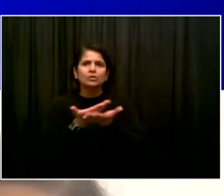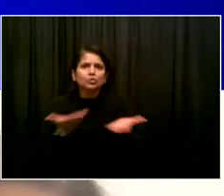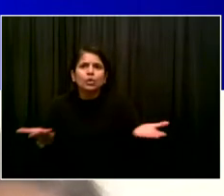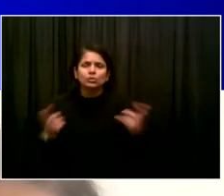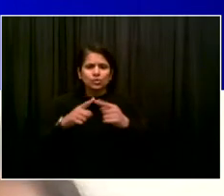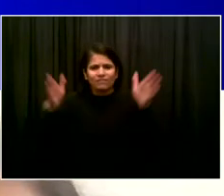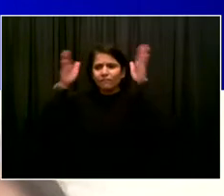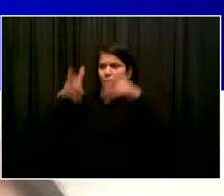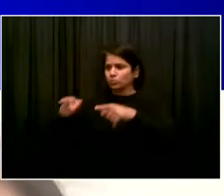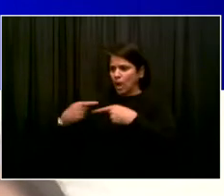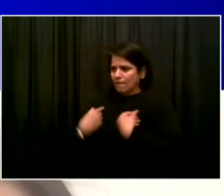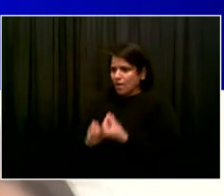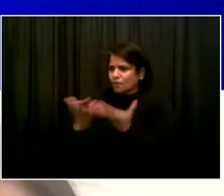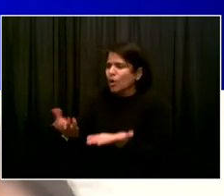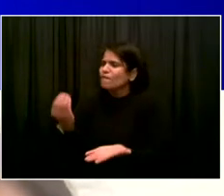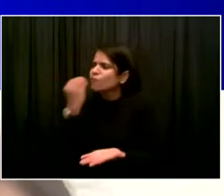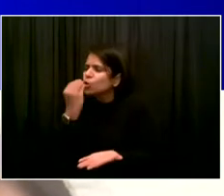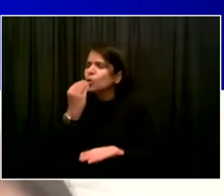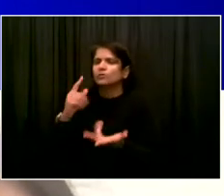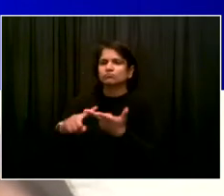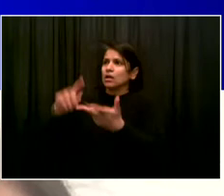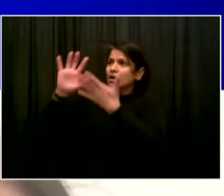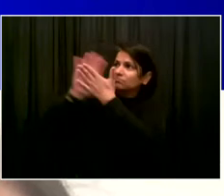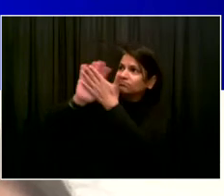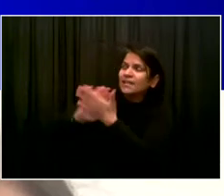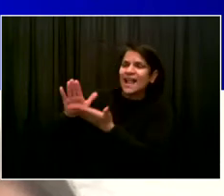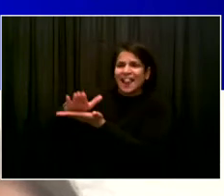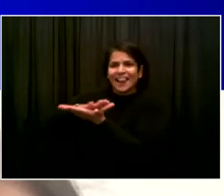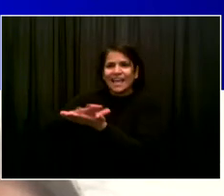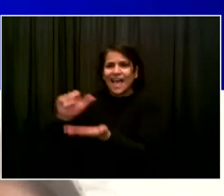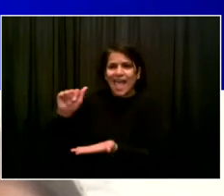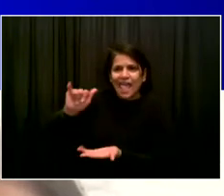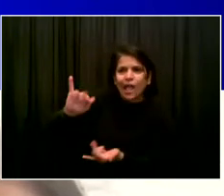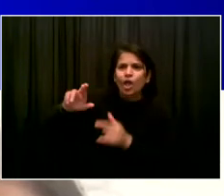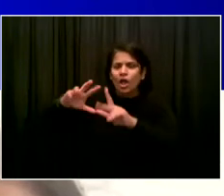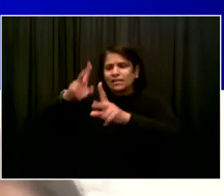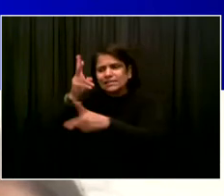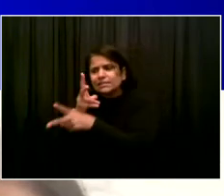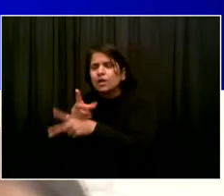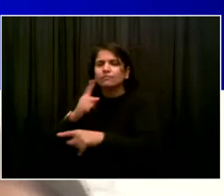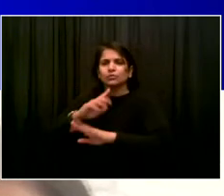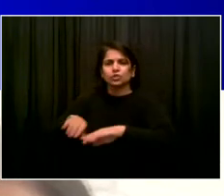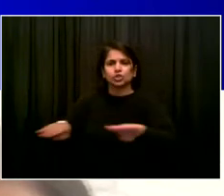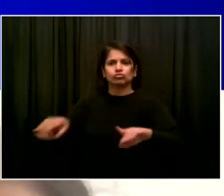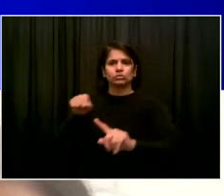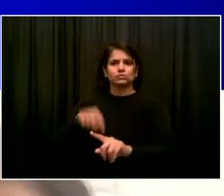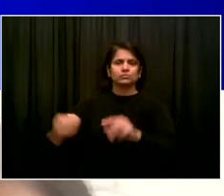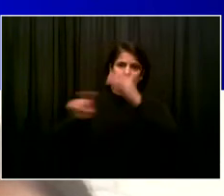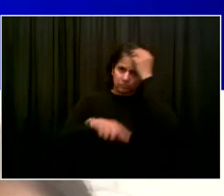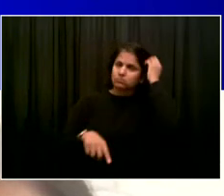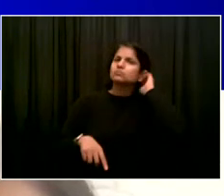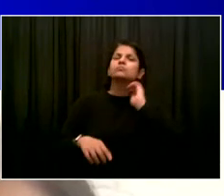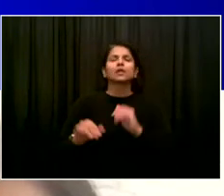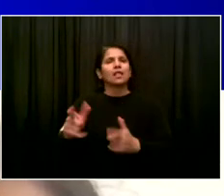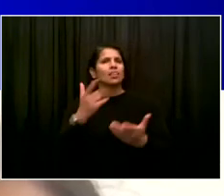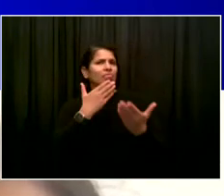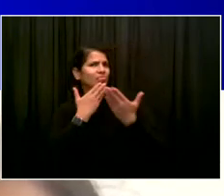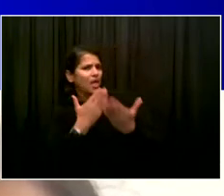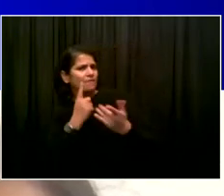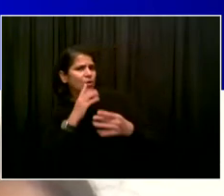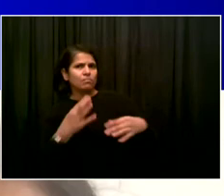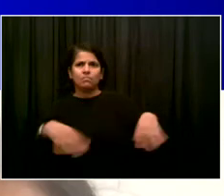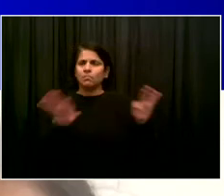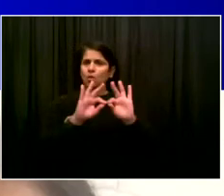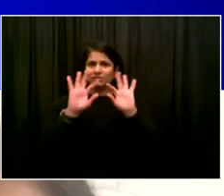important for parents to hear voices like yours, leading experts who really have studied this so carefully, and